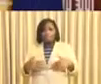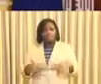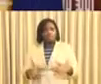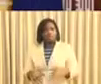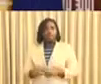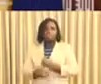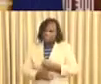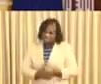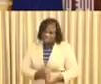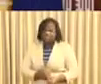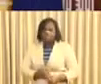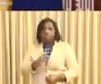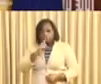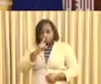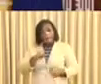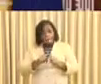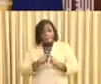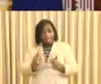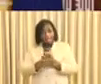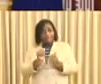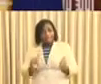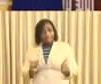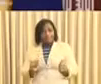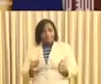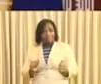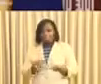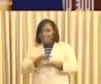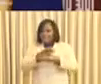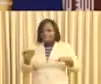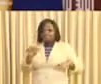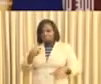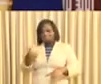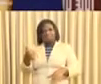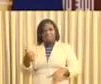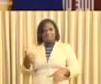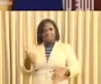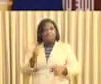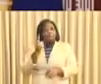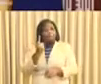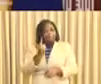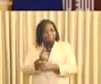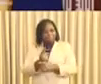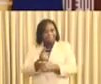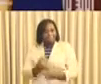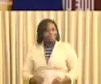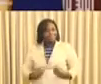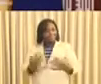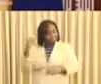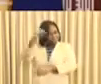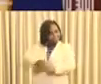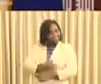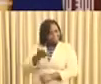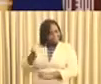believe we have no option but to sacrifice to defeat this virus. This is the time